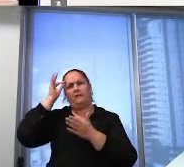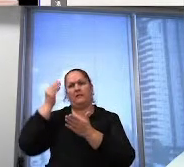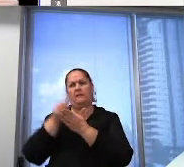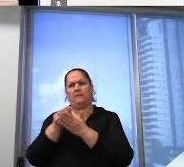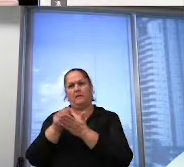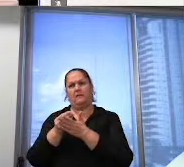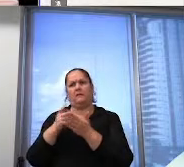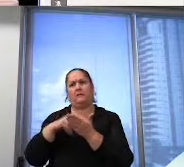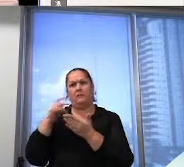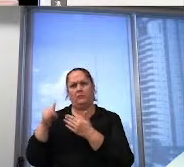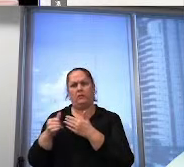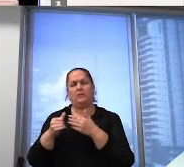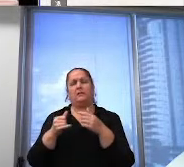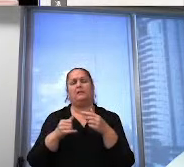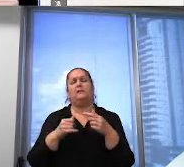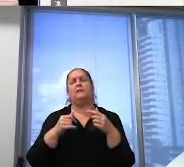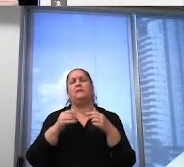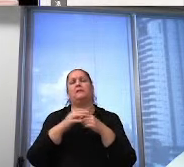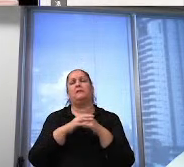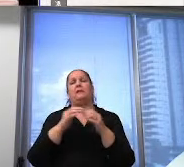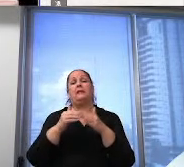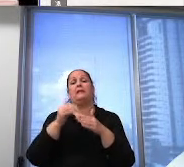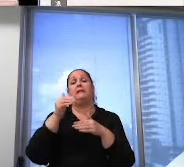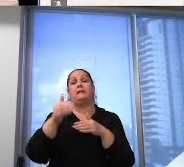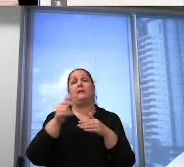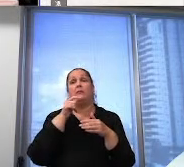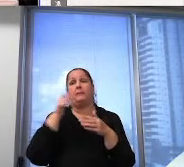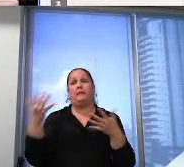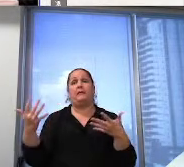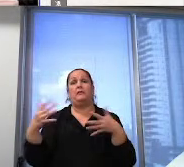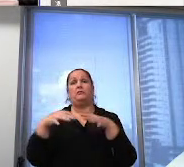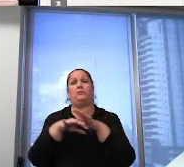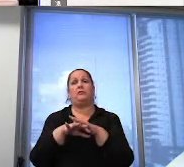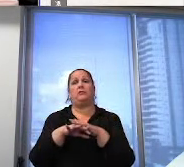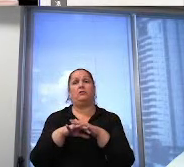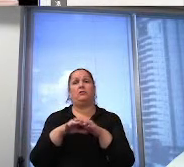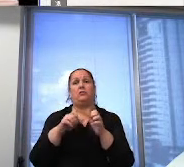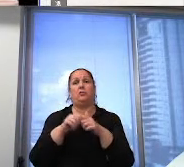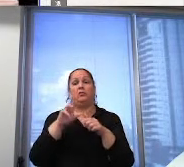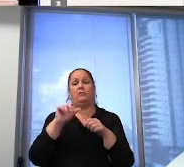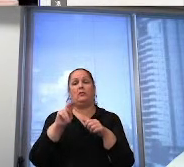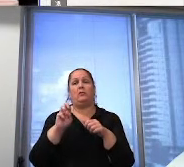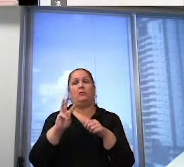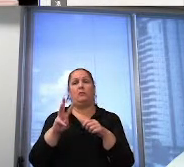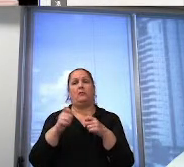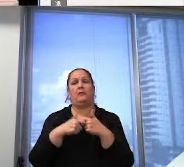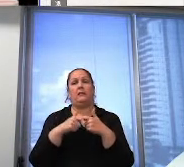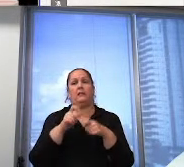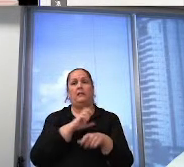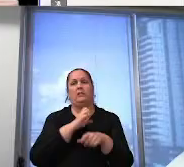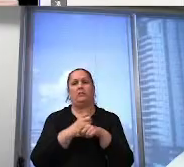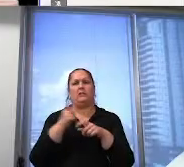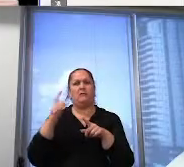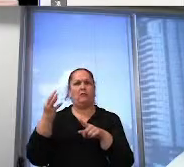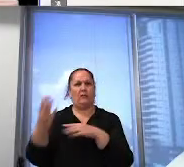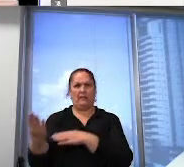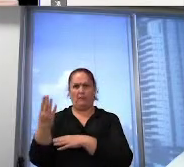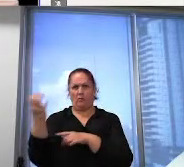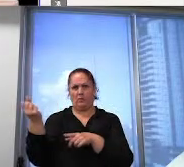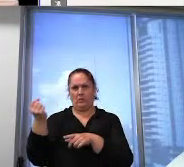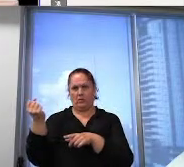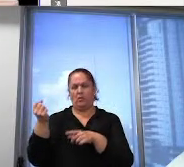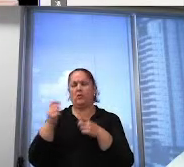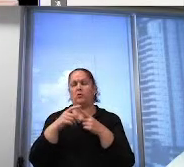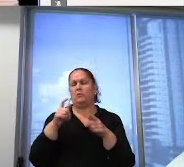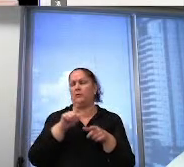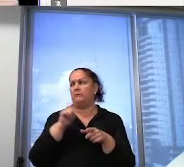funded projects. Remember that the next item on the agenda, integration of renewables, we're deferring to 9 o'clock on Friday morning. So I'll